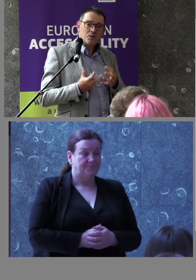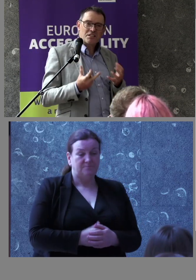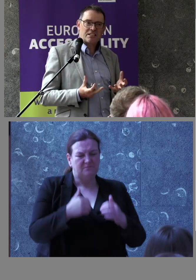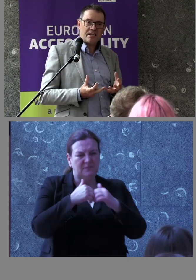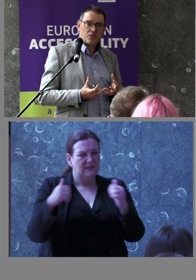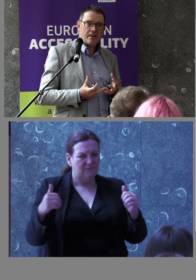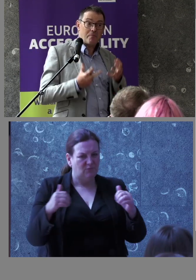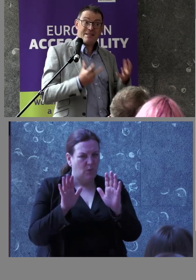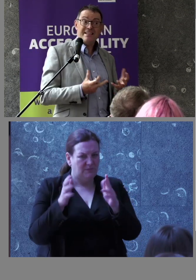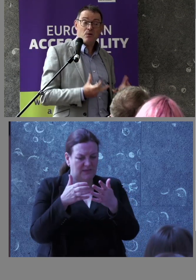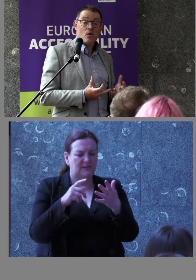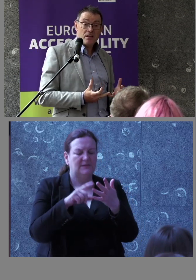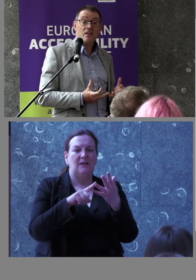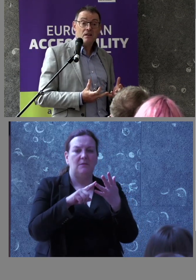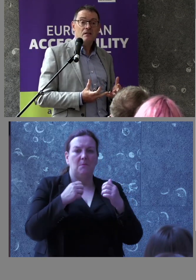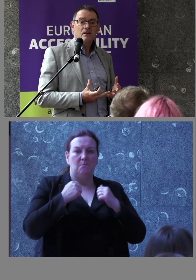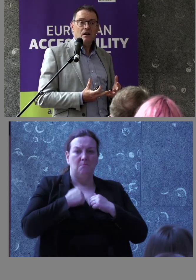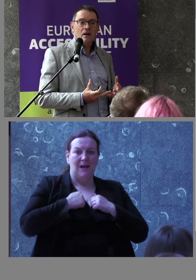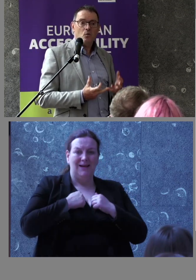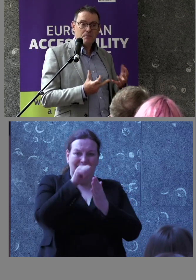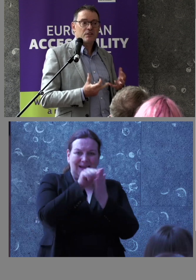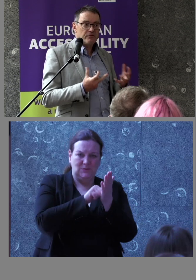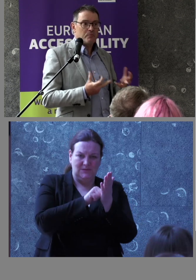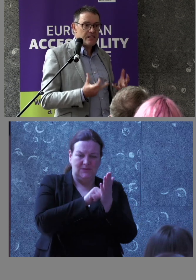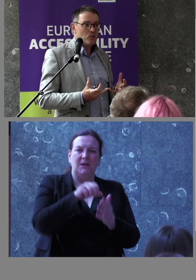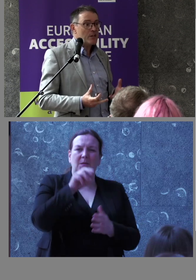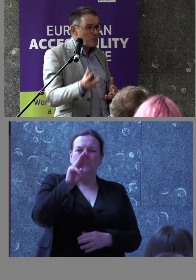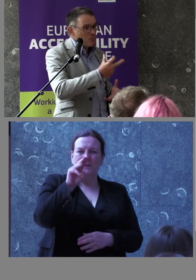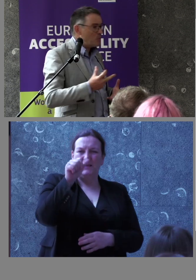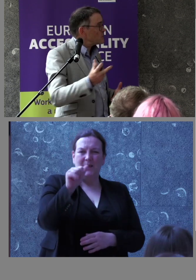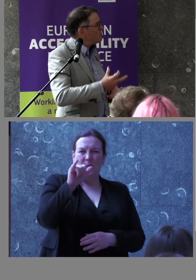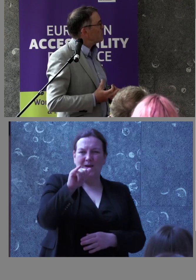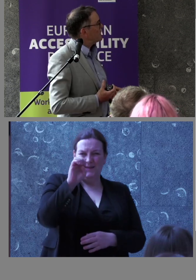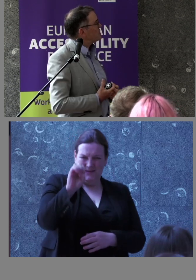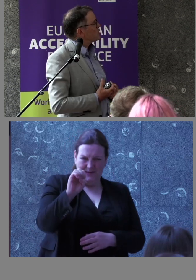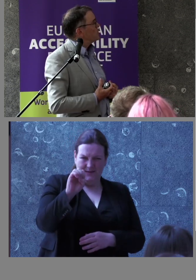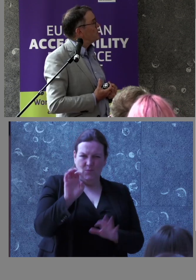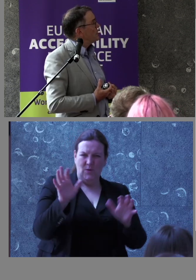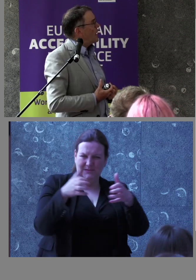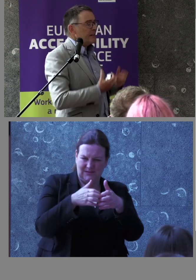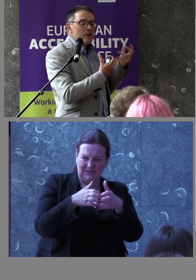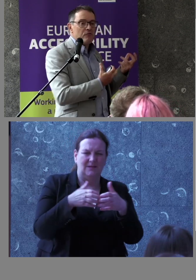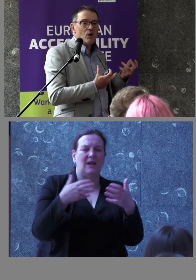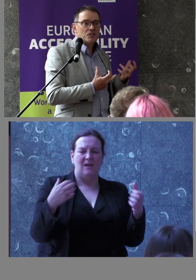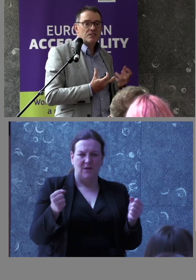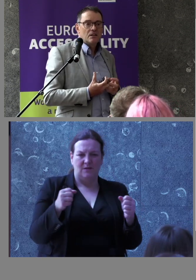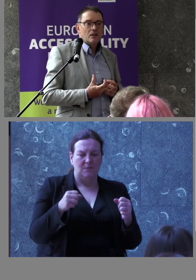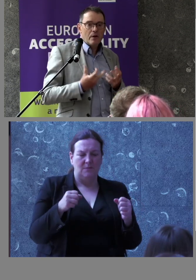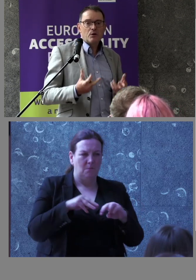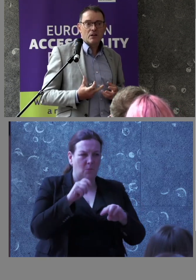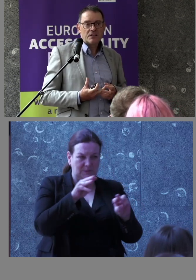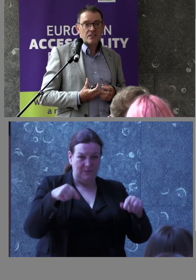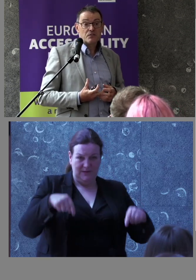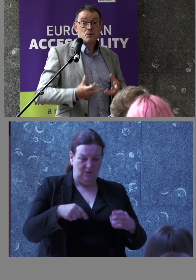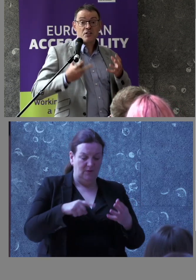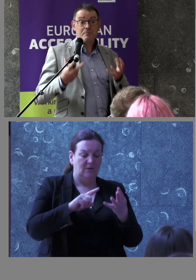economy. And therefore, we have to take accessibility really seriously. So,